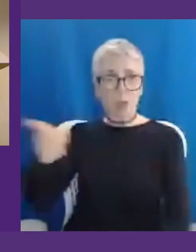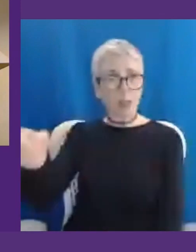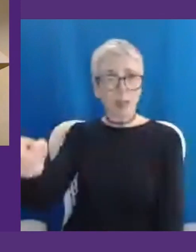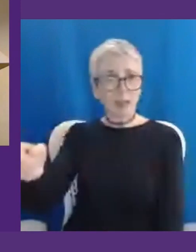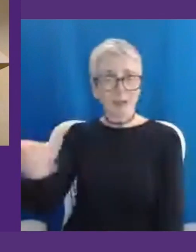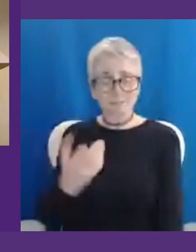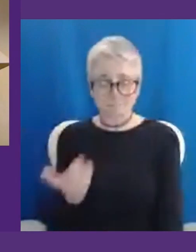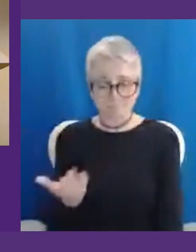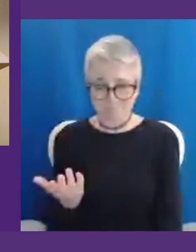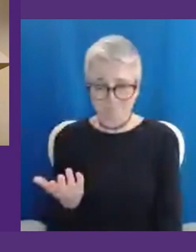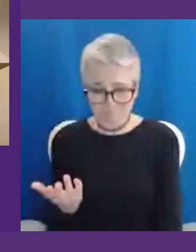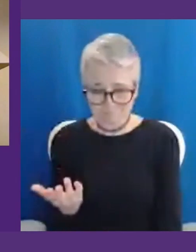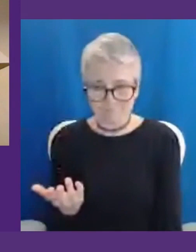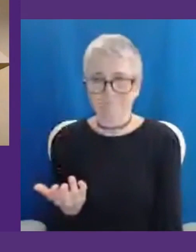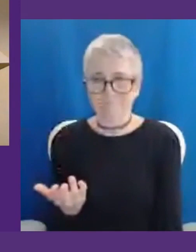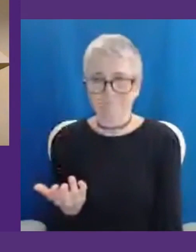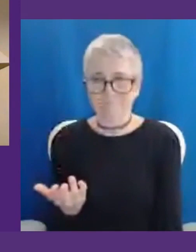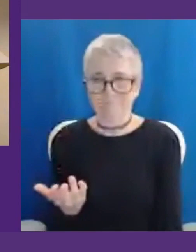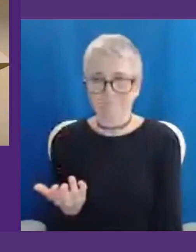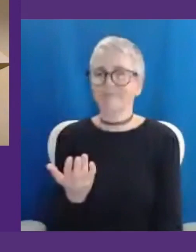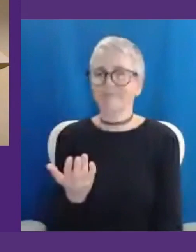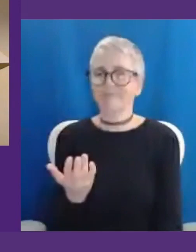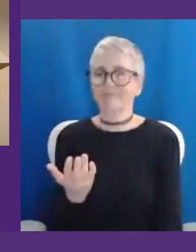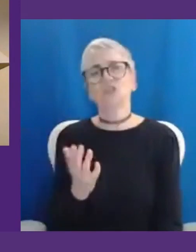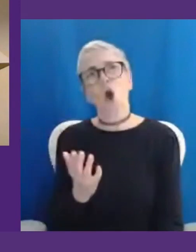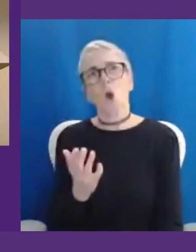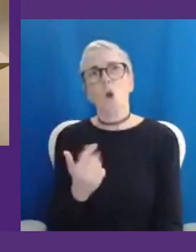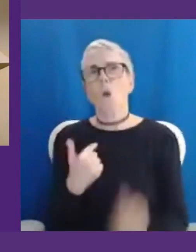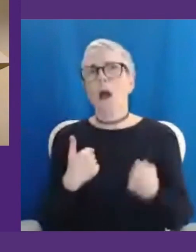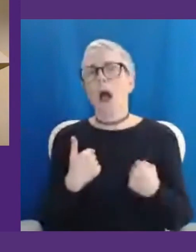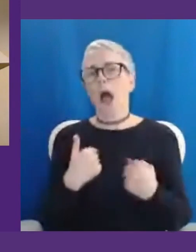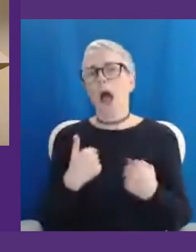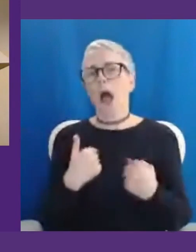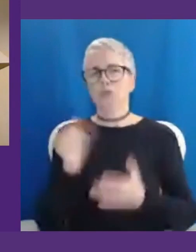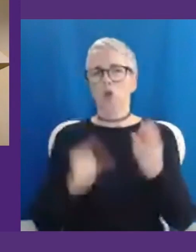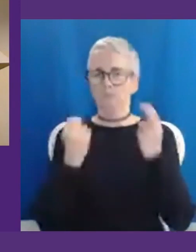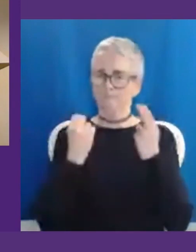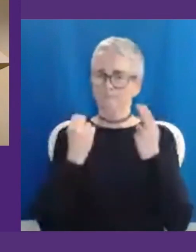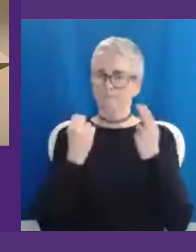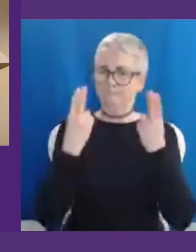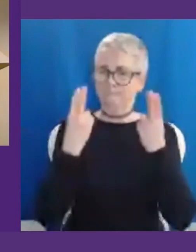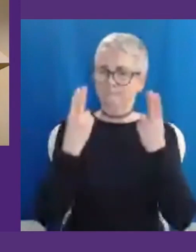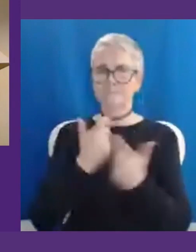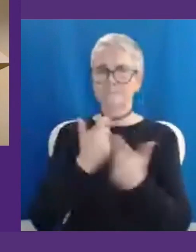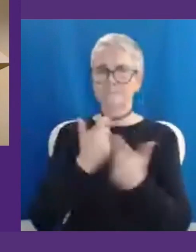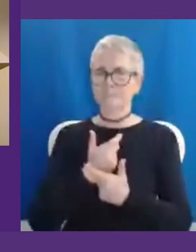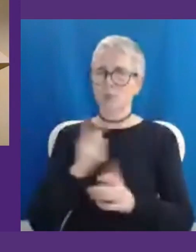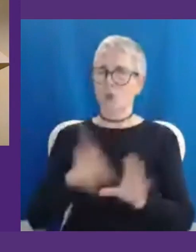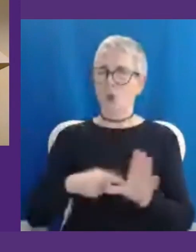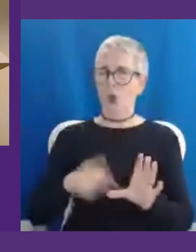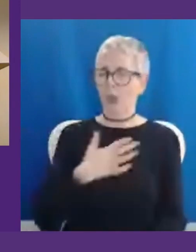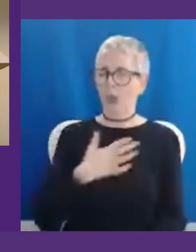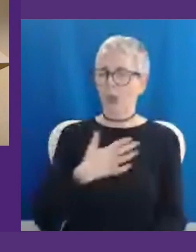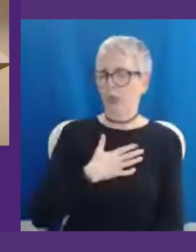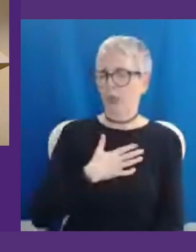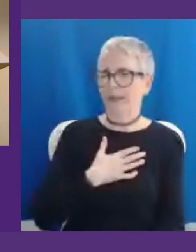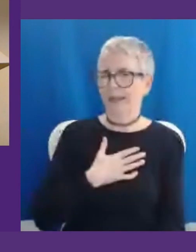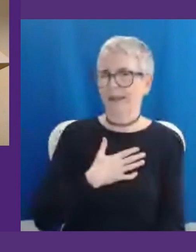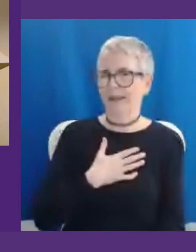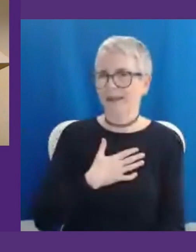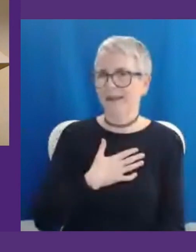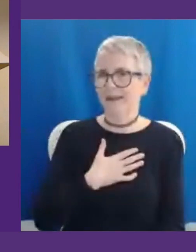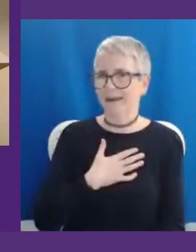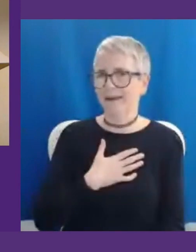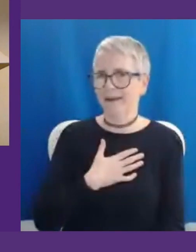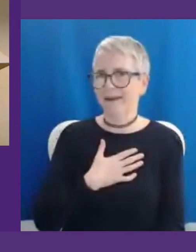from a very young age, and it quickly made me realize that I'd been